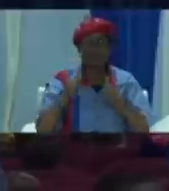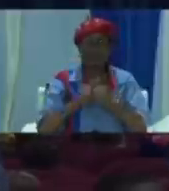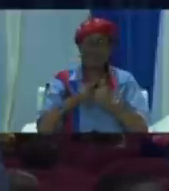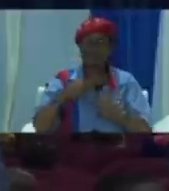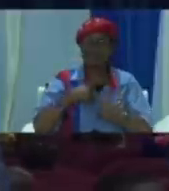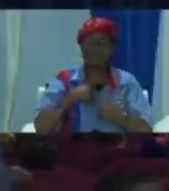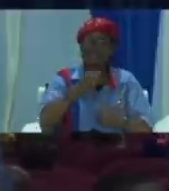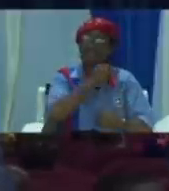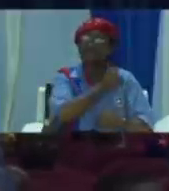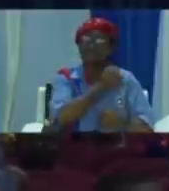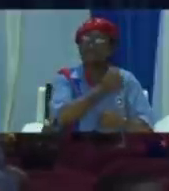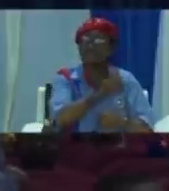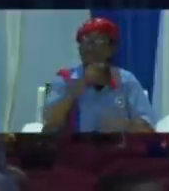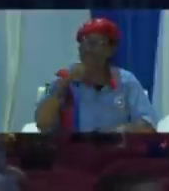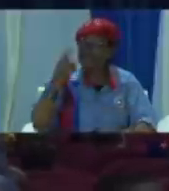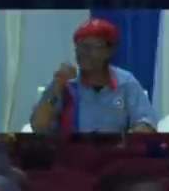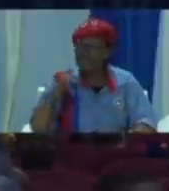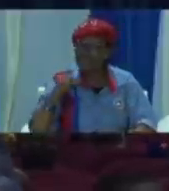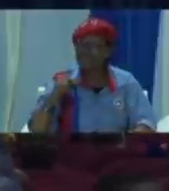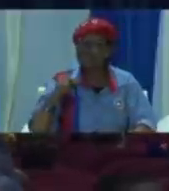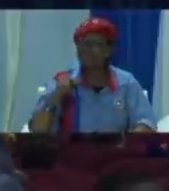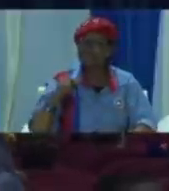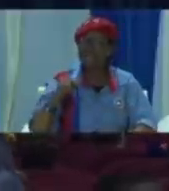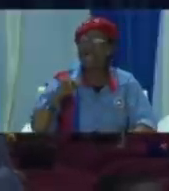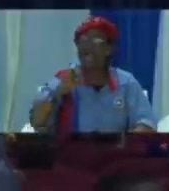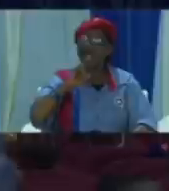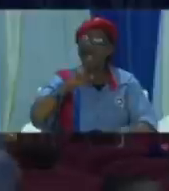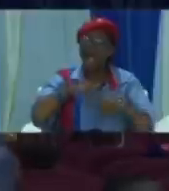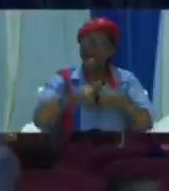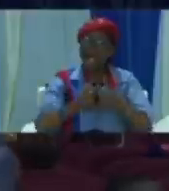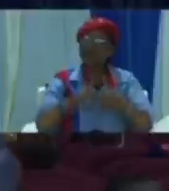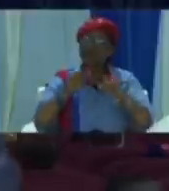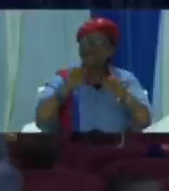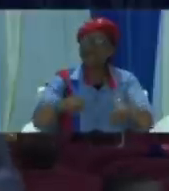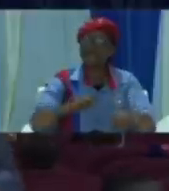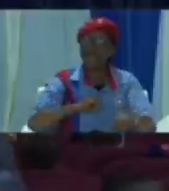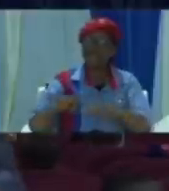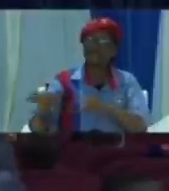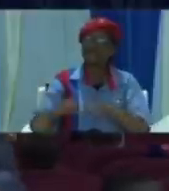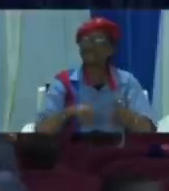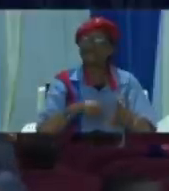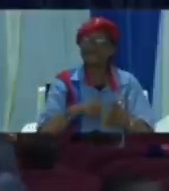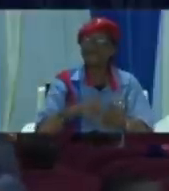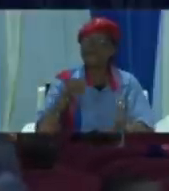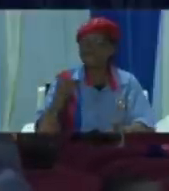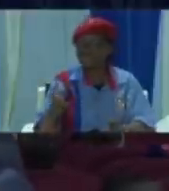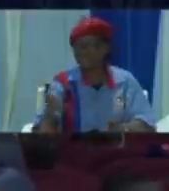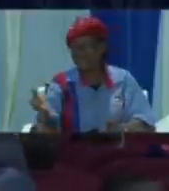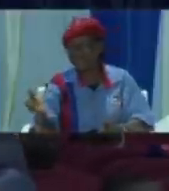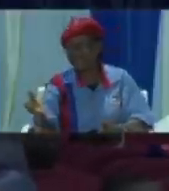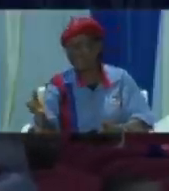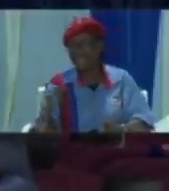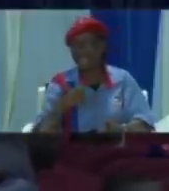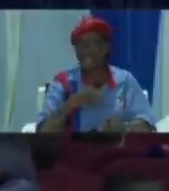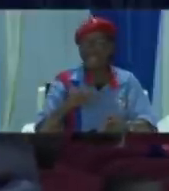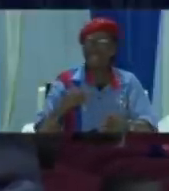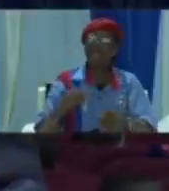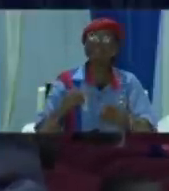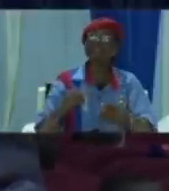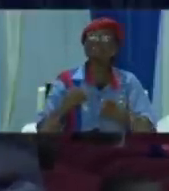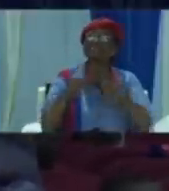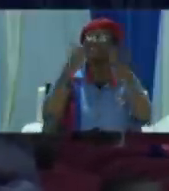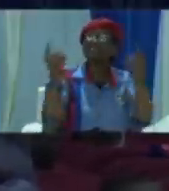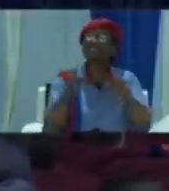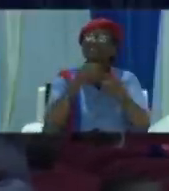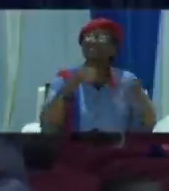Joseph said, Joseph, how can I do this thing and sin against my